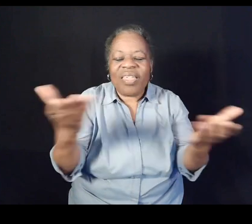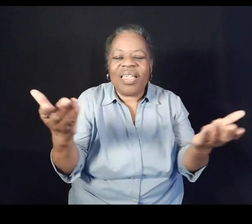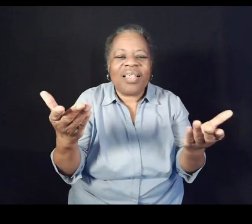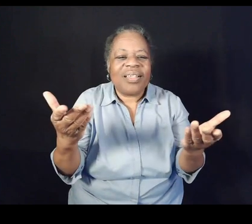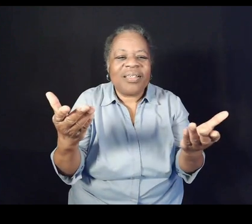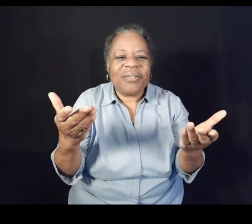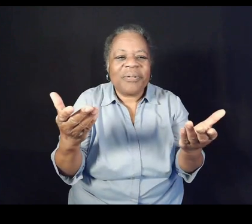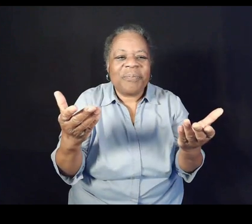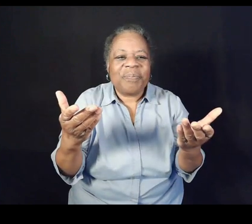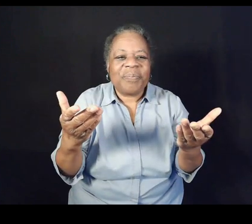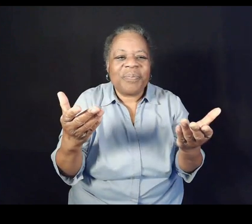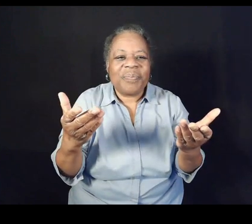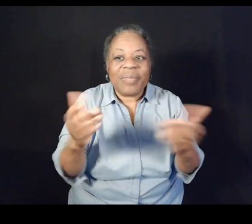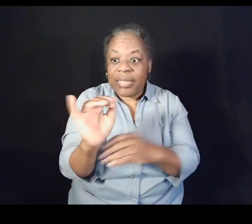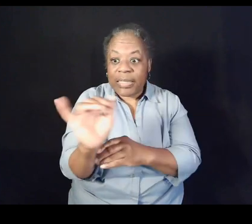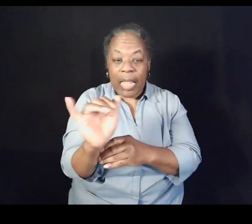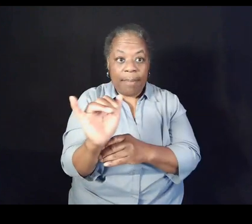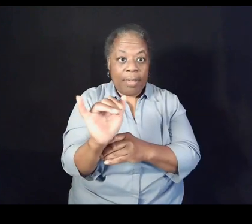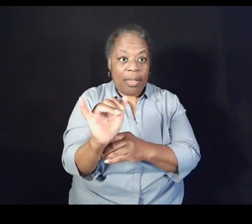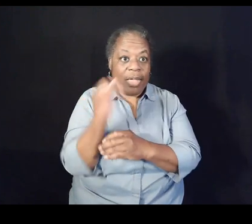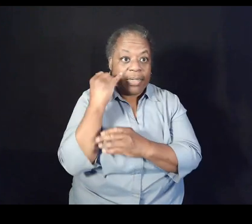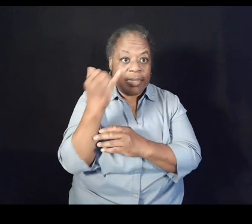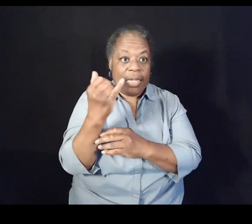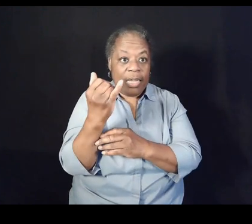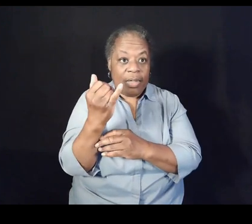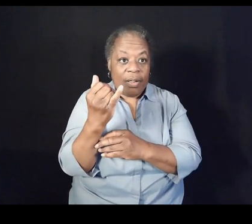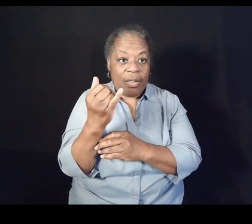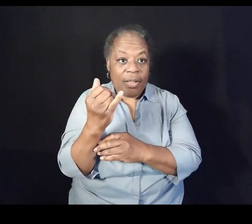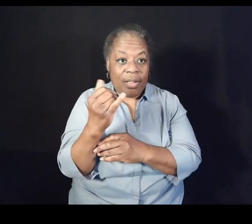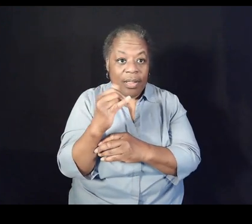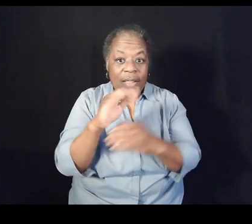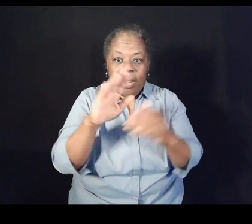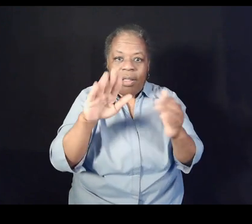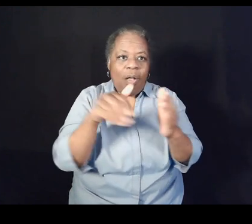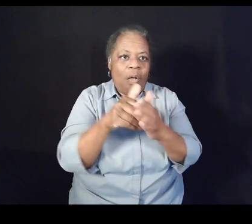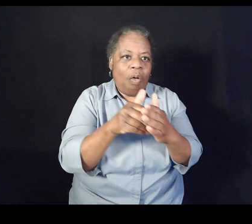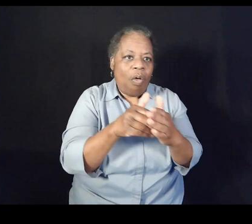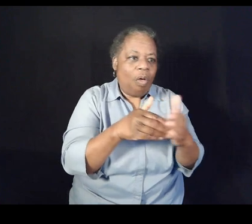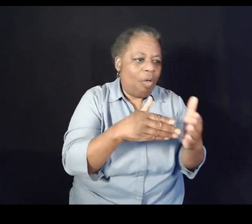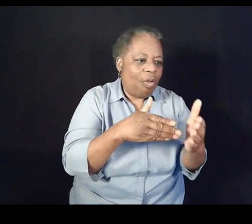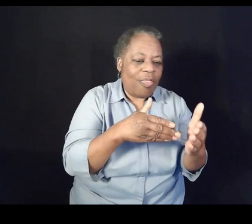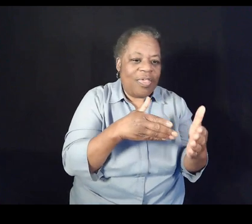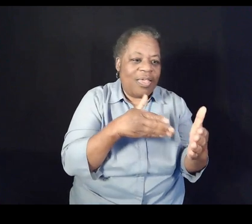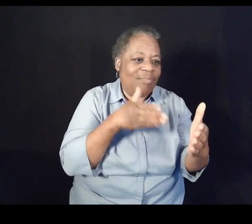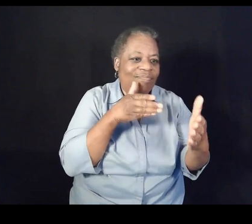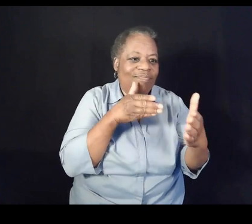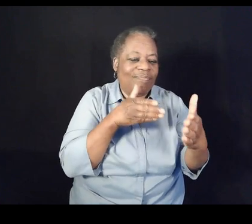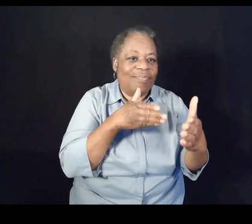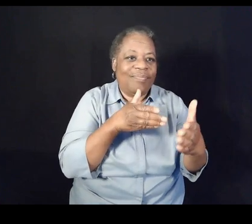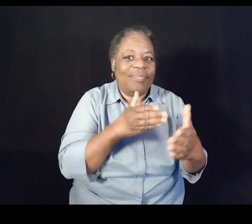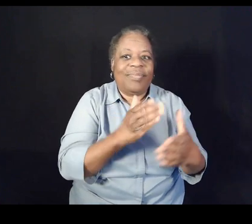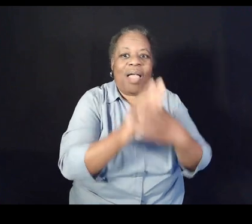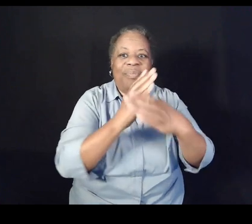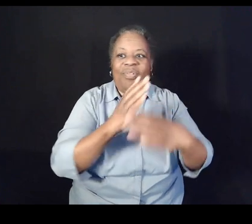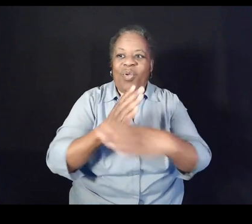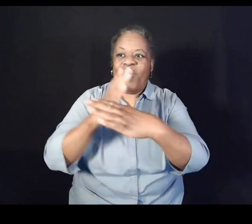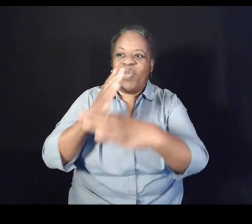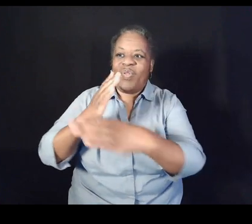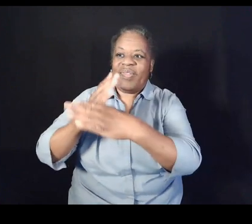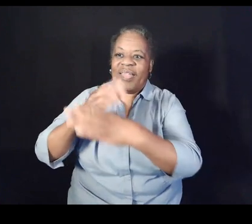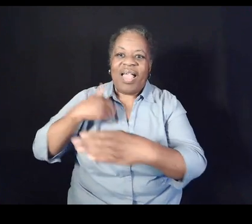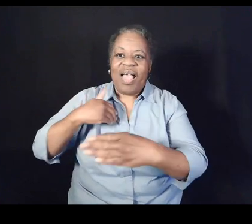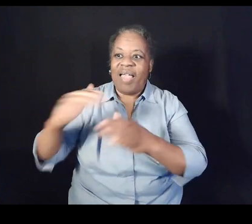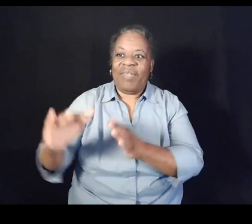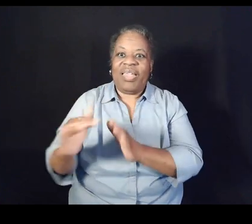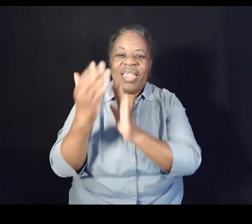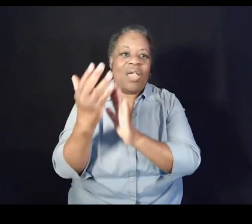And for similar reasons, in spite of all the obstacles I've encountered in my 60-some years of life and 40 years of